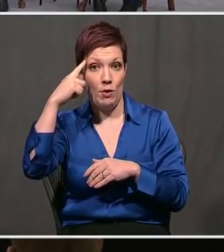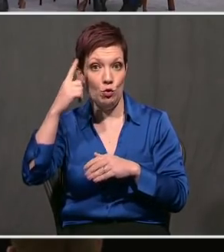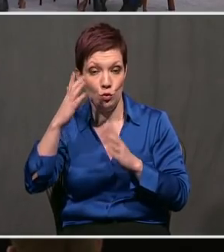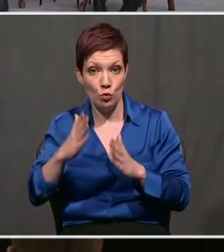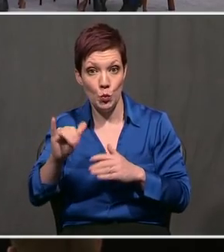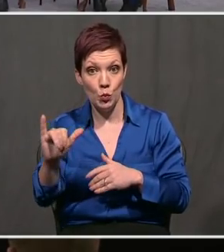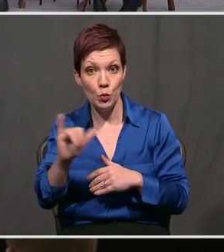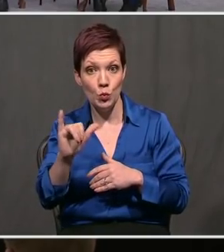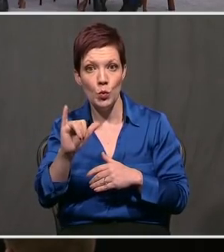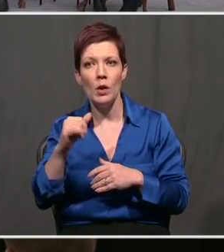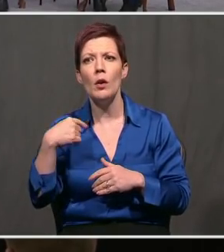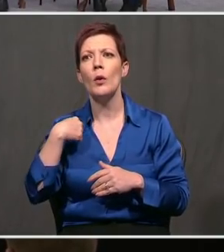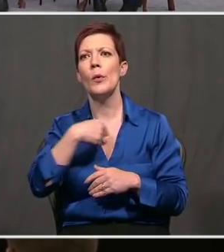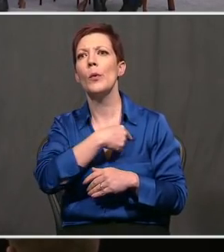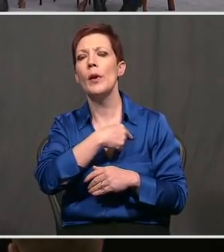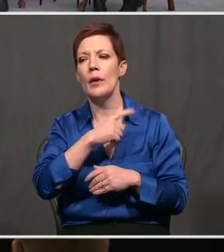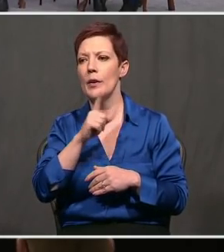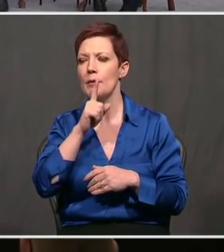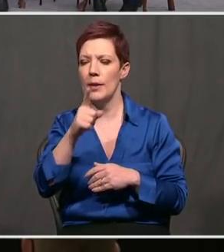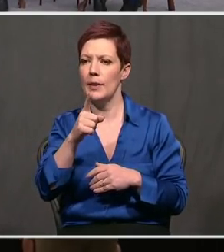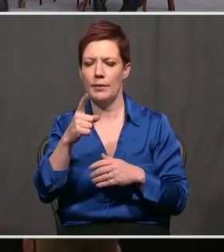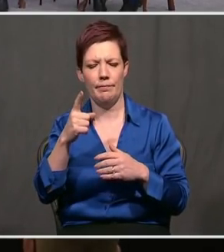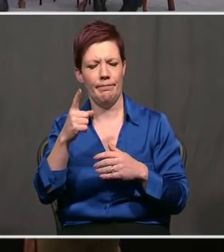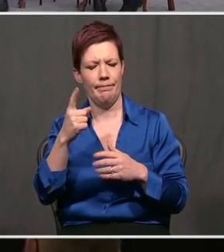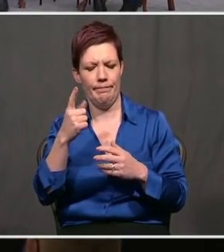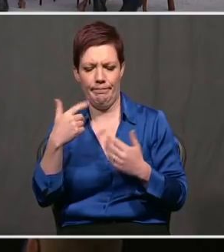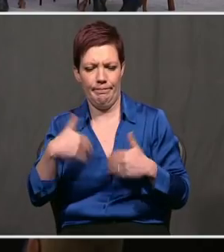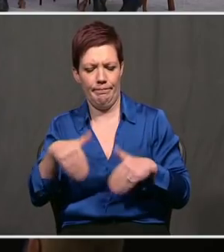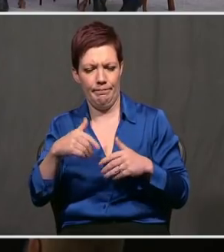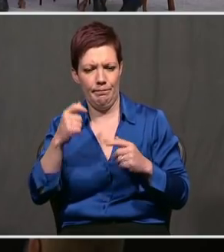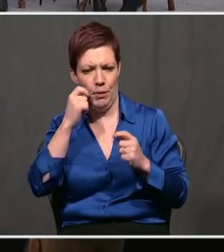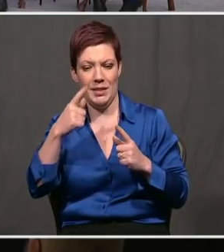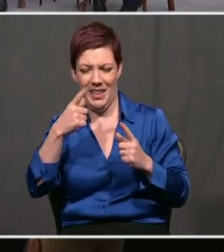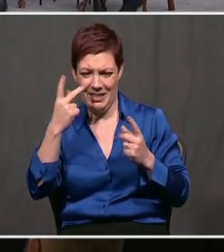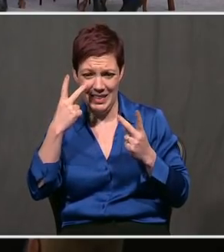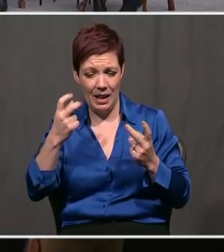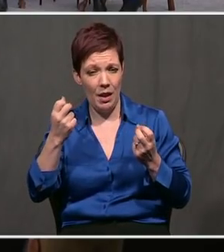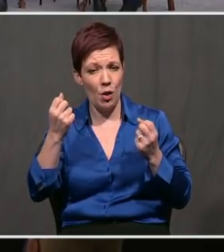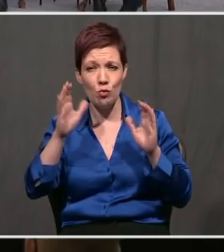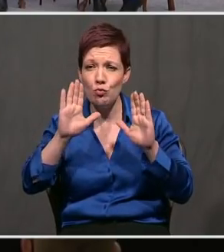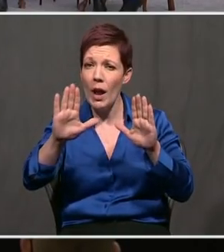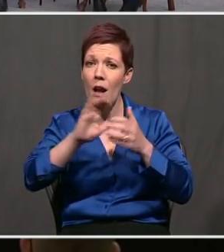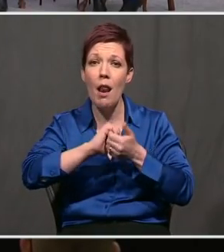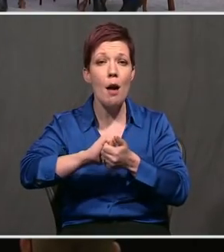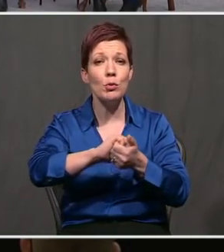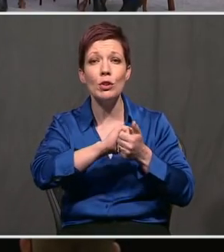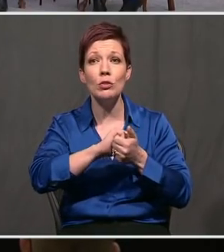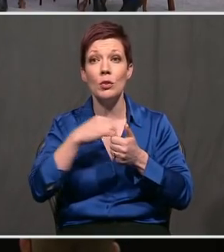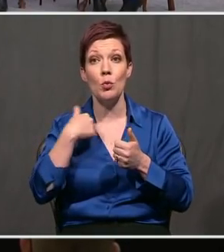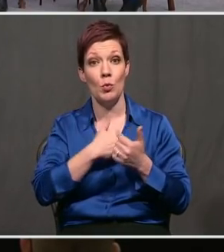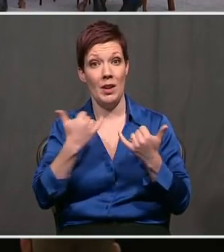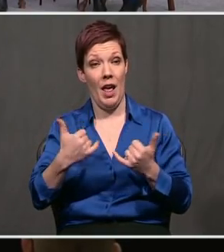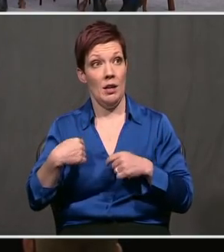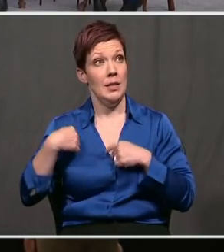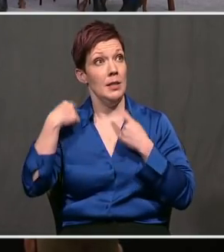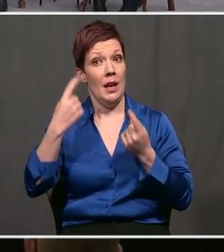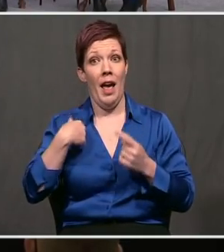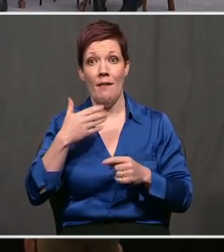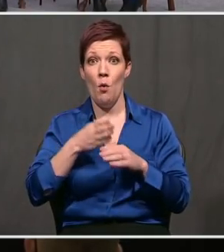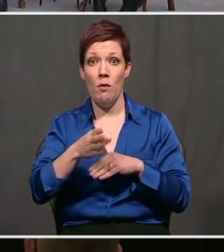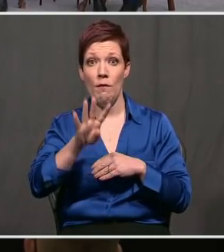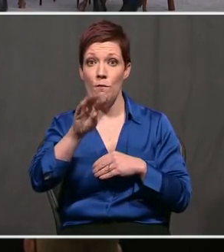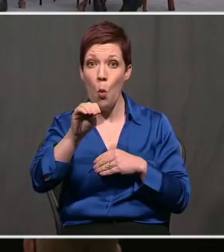really been one of the great collaborations I've ever seen. We are over 40 at this point, I know, of the gatherings that we have already had this